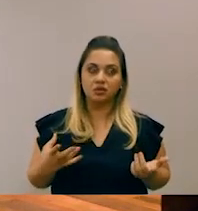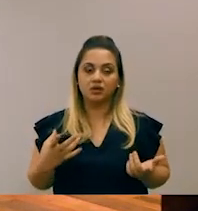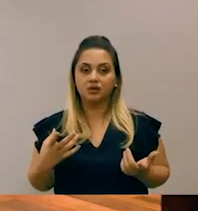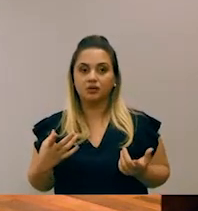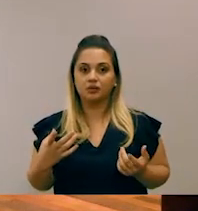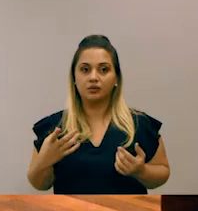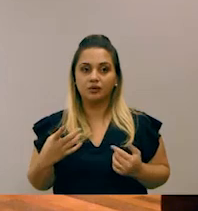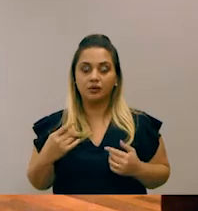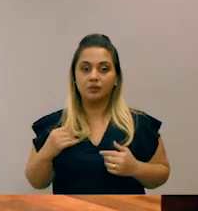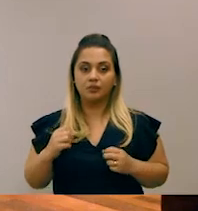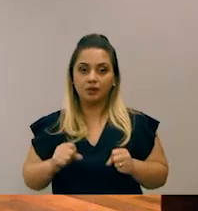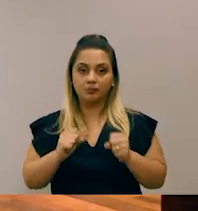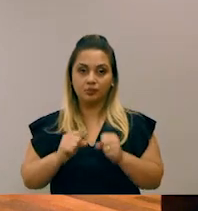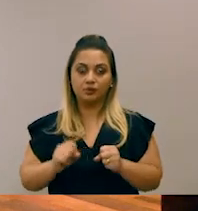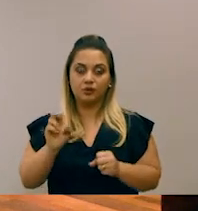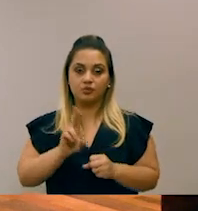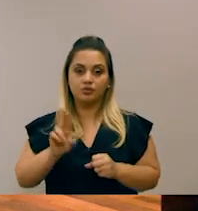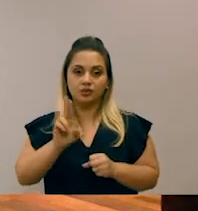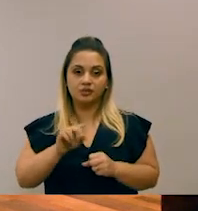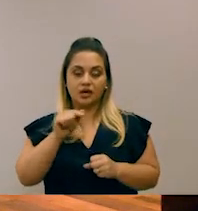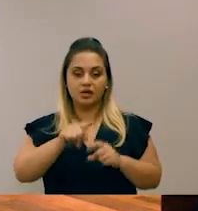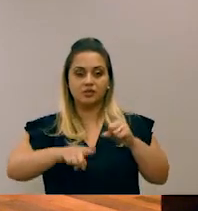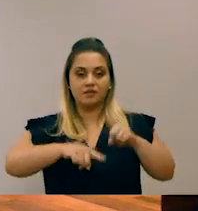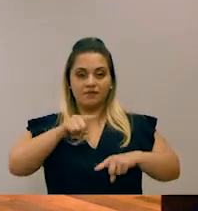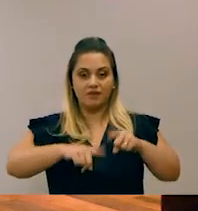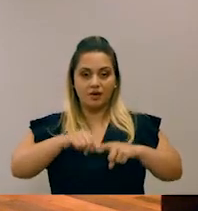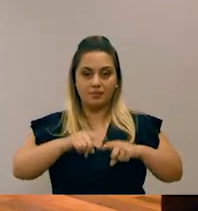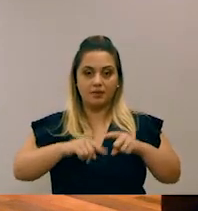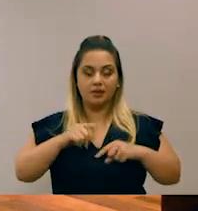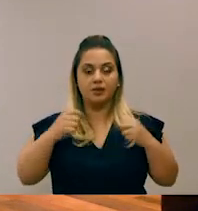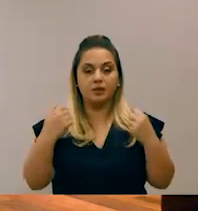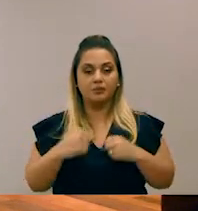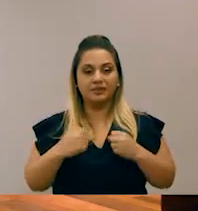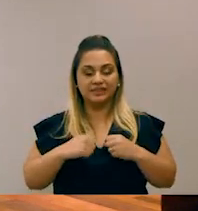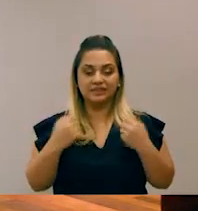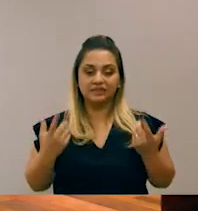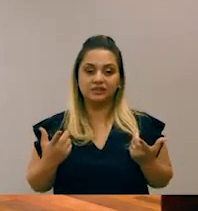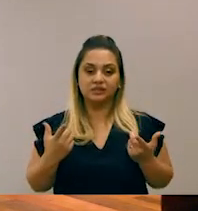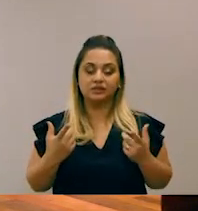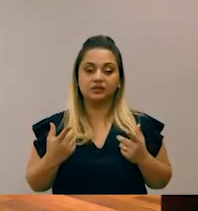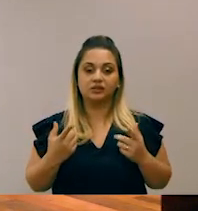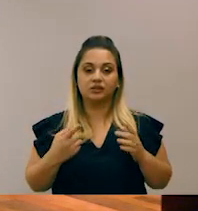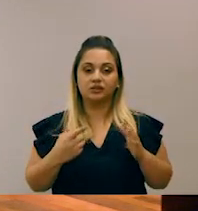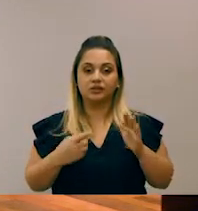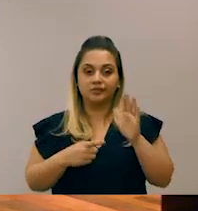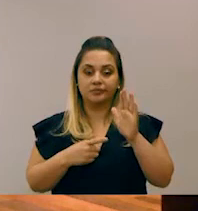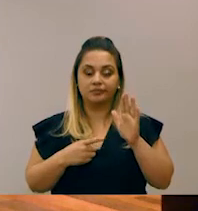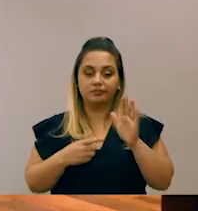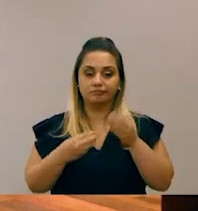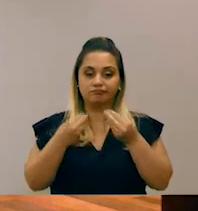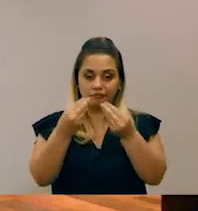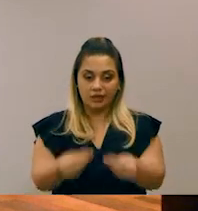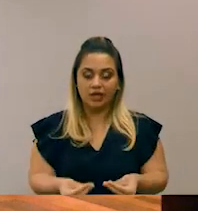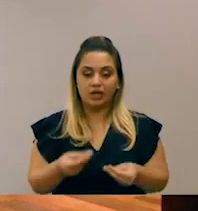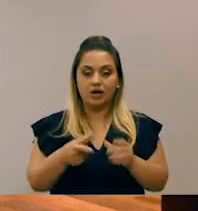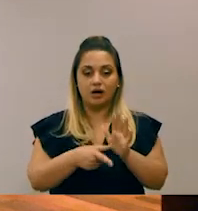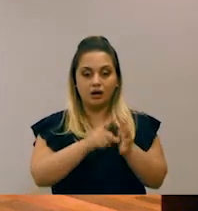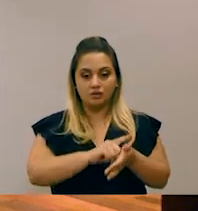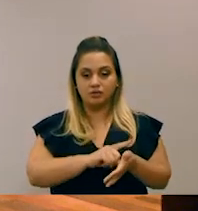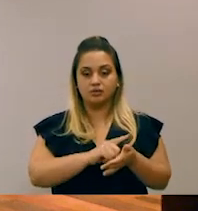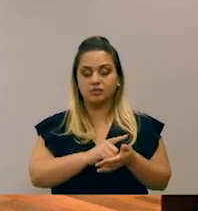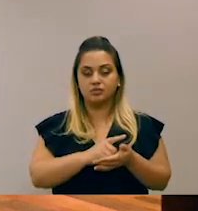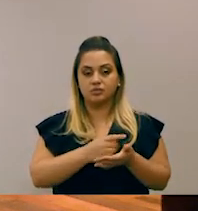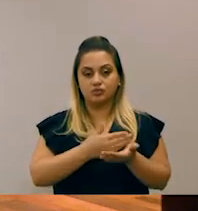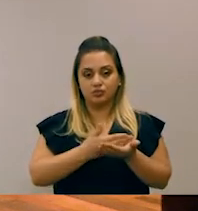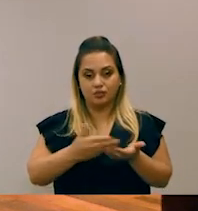deliver the first version of this assistance. So to use this tool, we foresee some